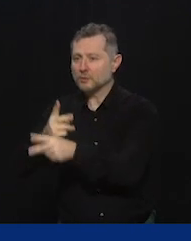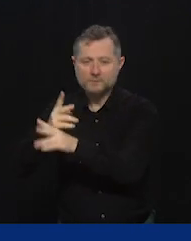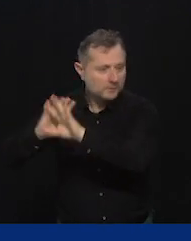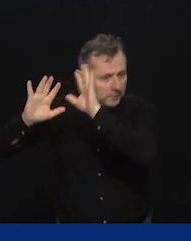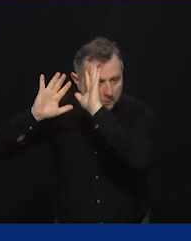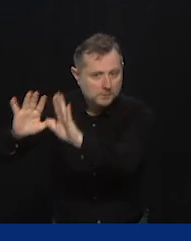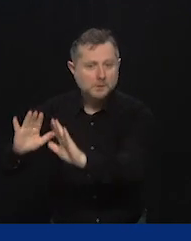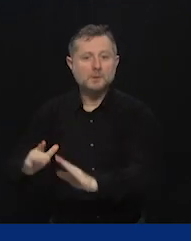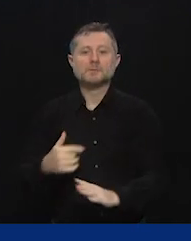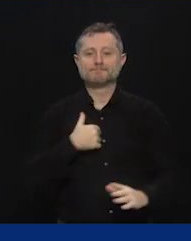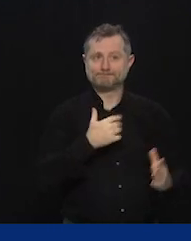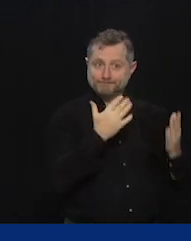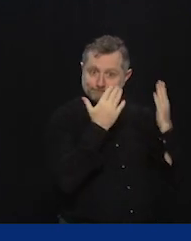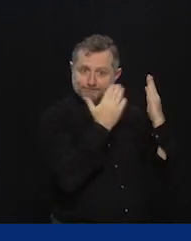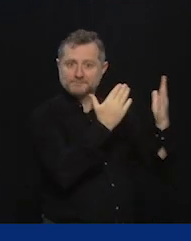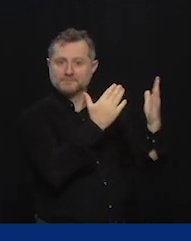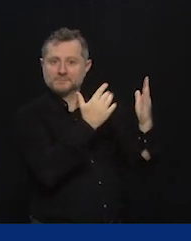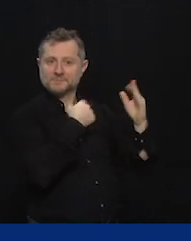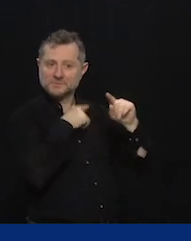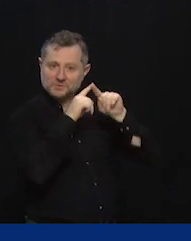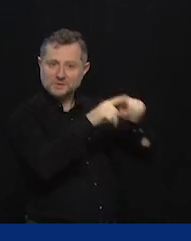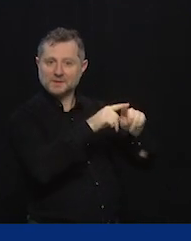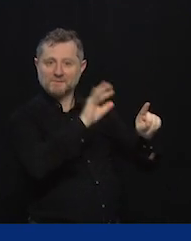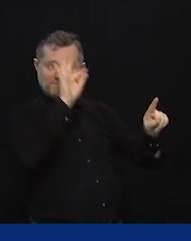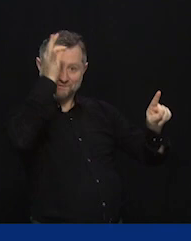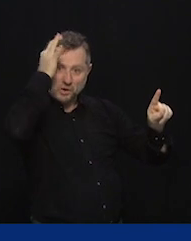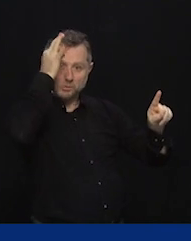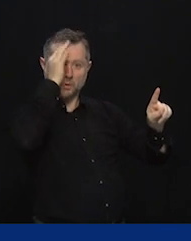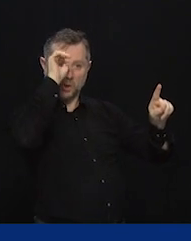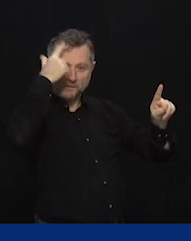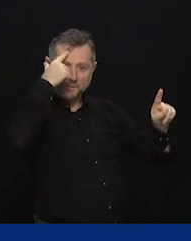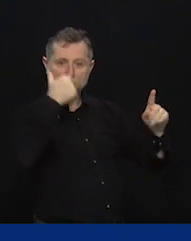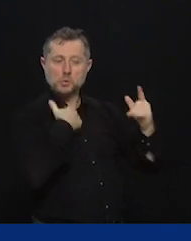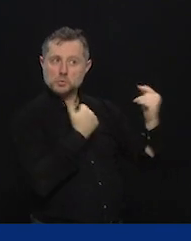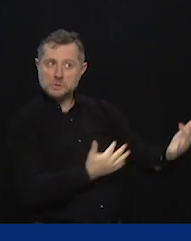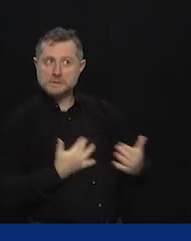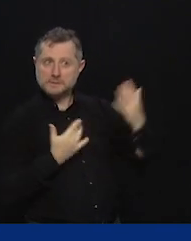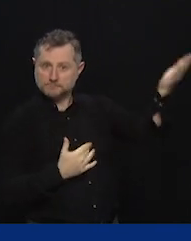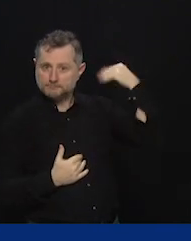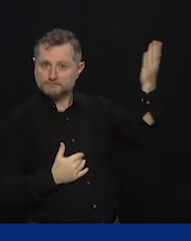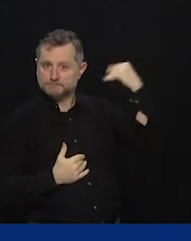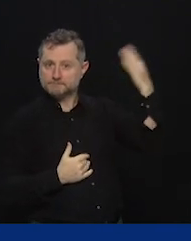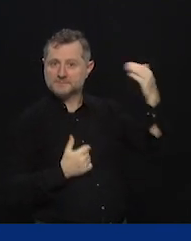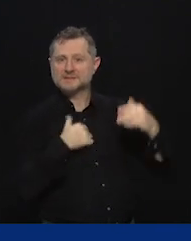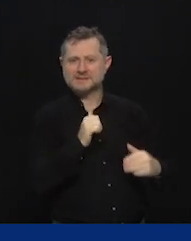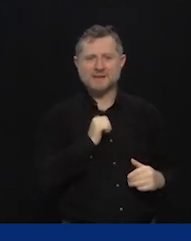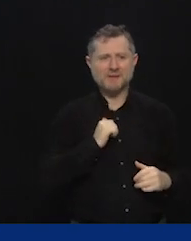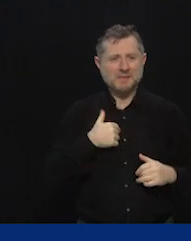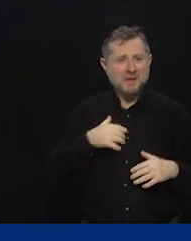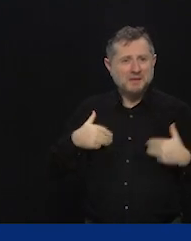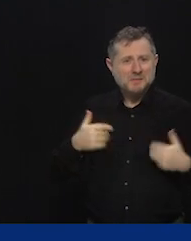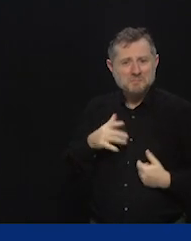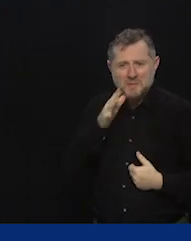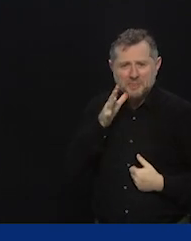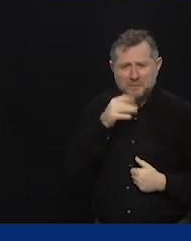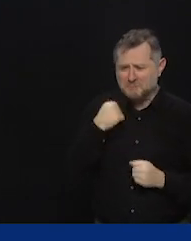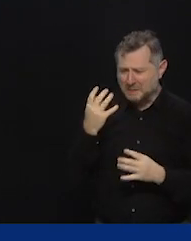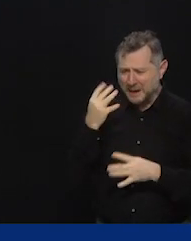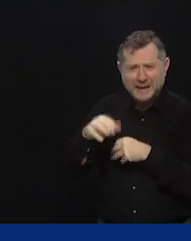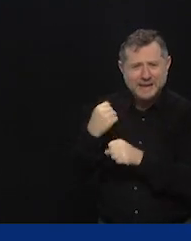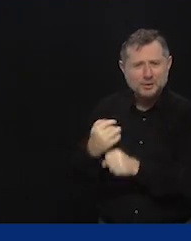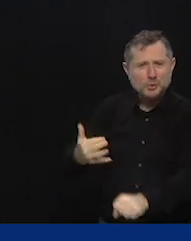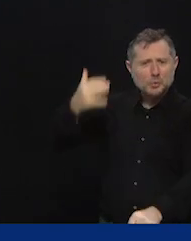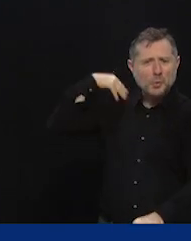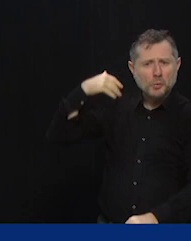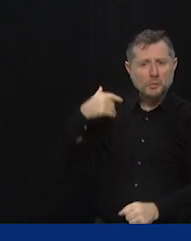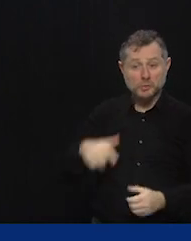speak, something I've been waiting for since I was a young mom many, many, many years ago. So that's what this is about. New York, we're going to continue fighting for all